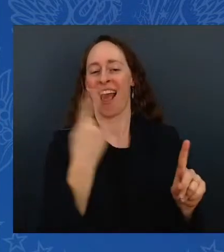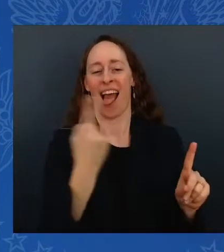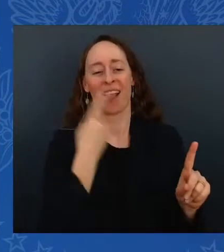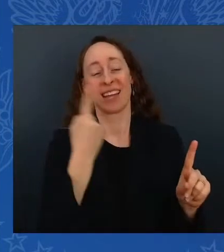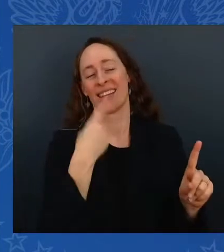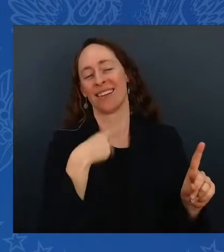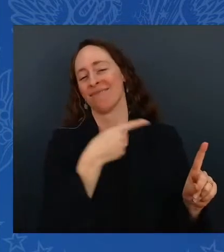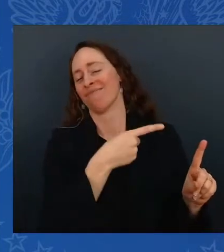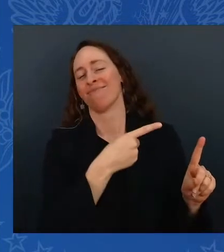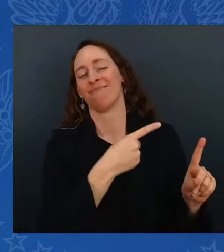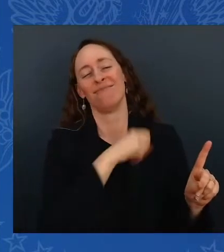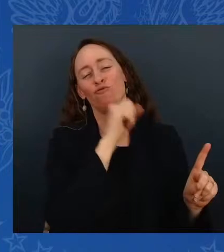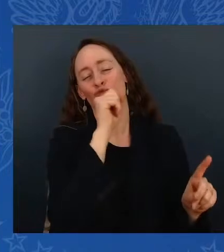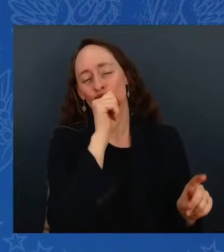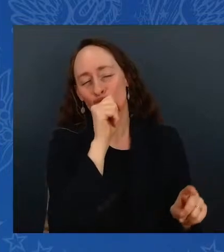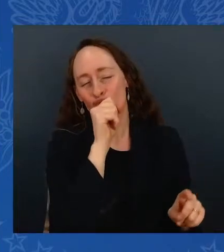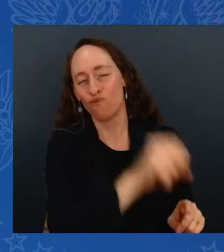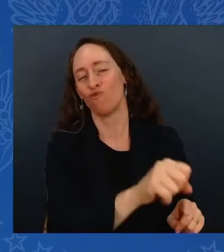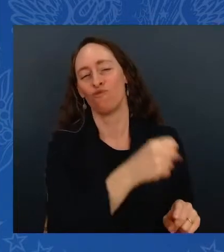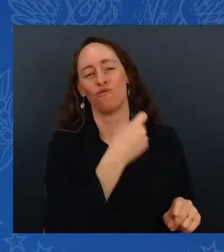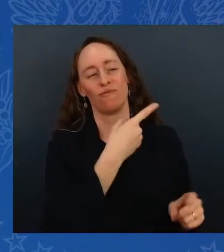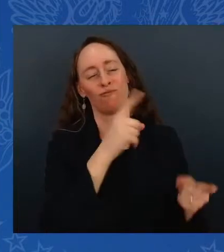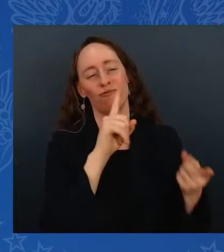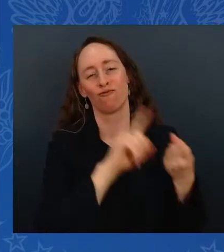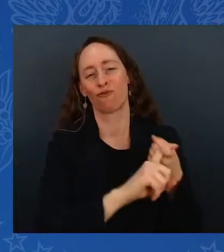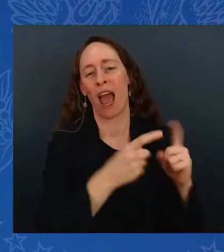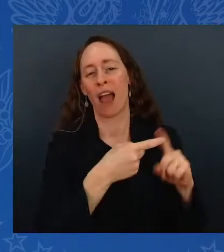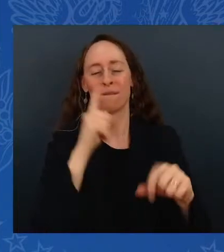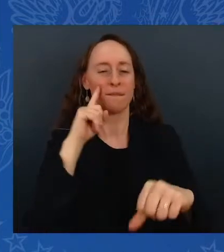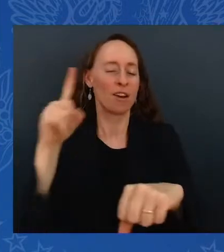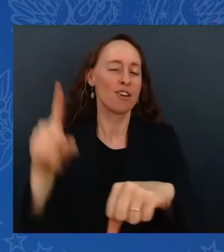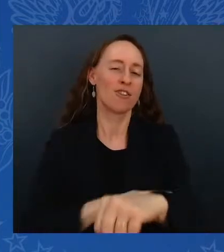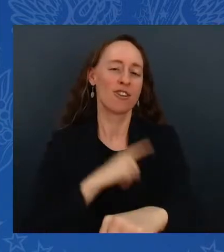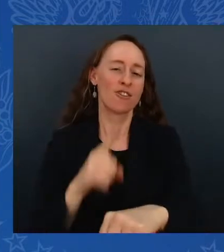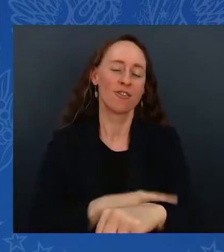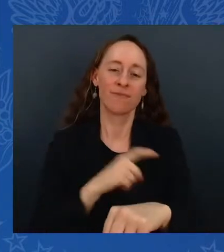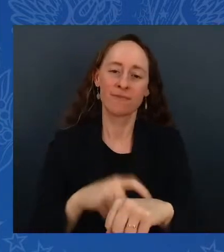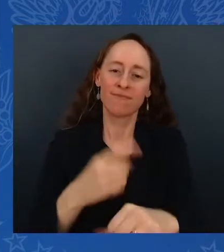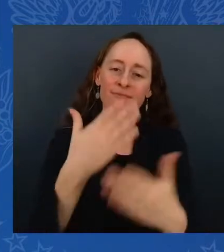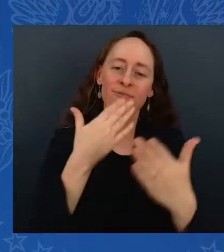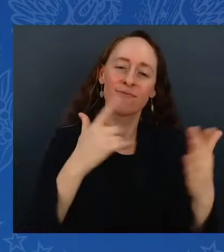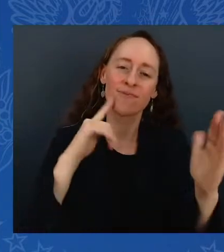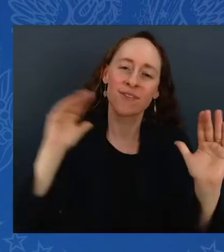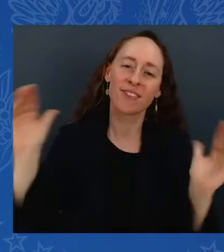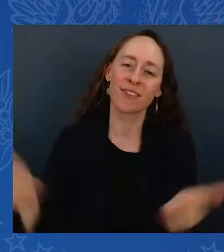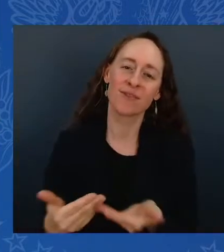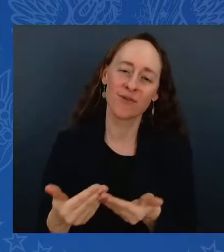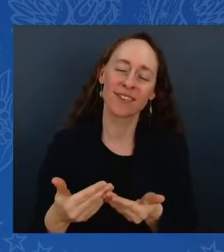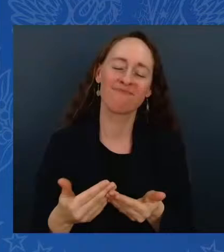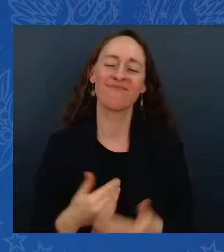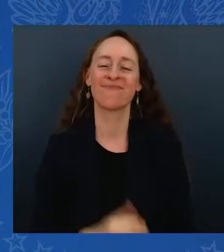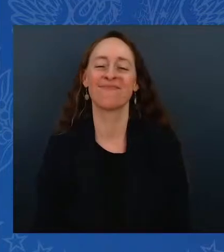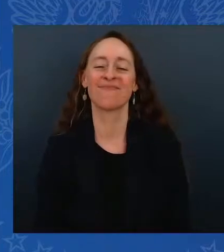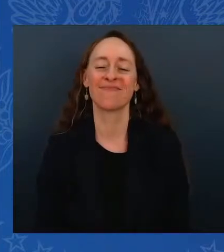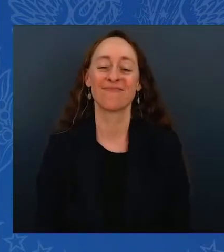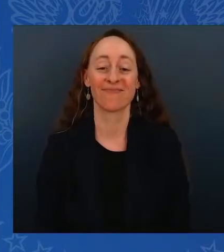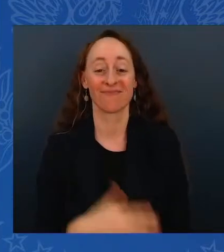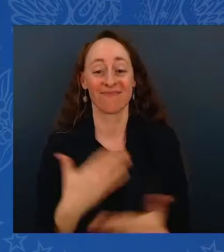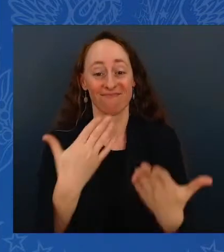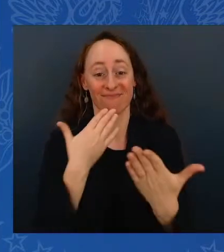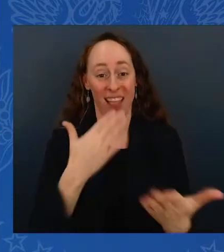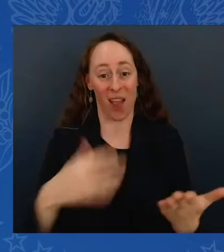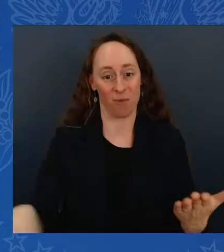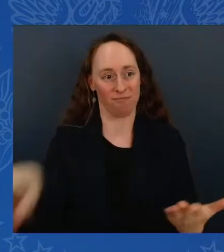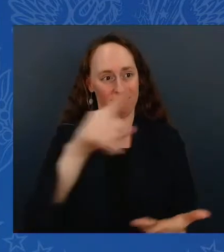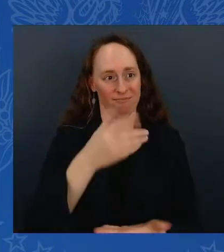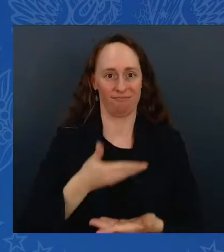And not only thank you for the introduction, David, but thank you for your friendship. And thank you all for being here and allowing me to be here. Yesterday was an